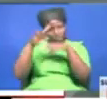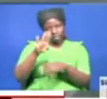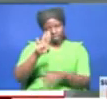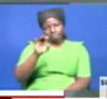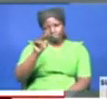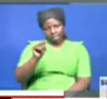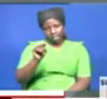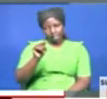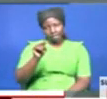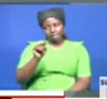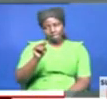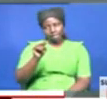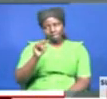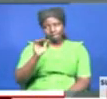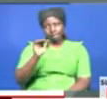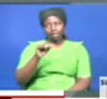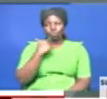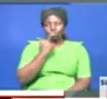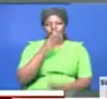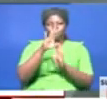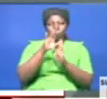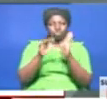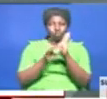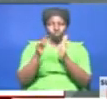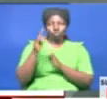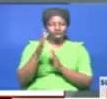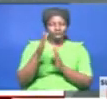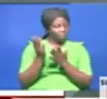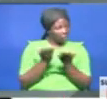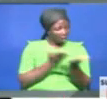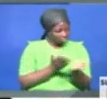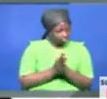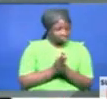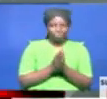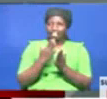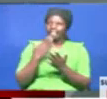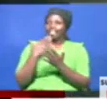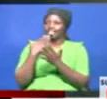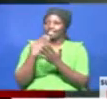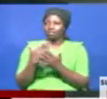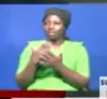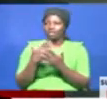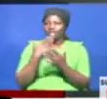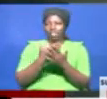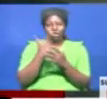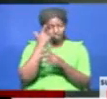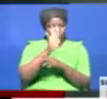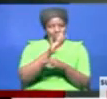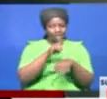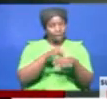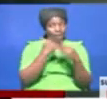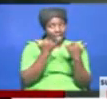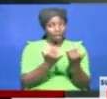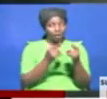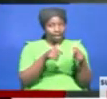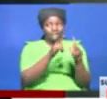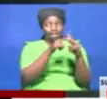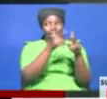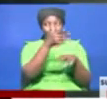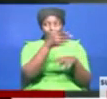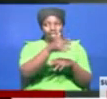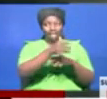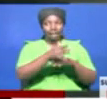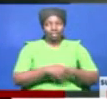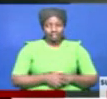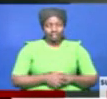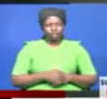Sihanya, who is a constitutional lawyer. Karibu sana. Thank you. Thank you for your time. Thank you. Now, let's start off there. Are